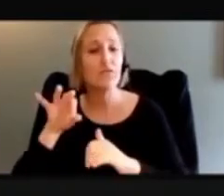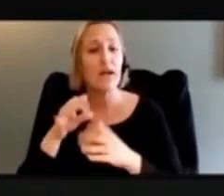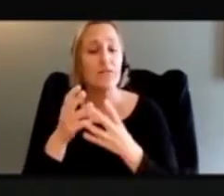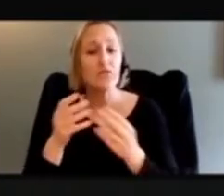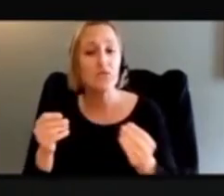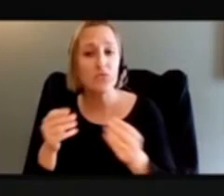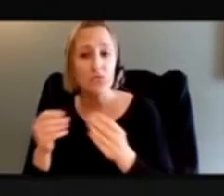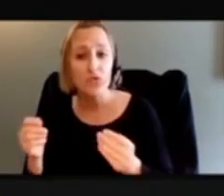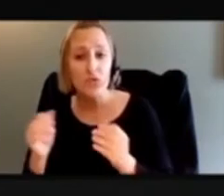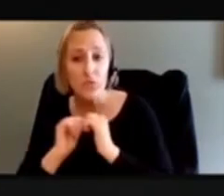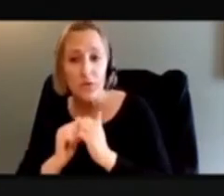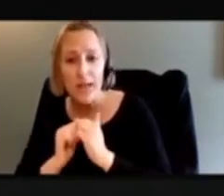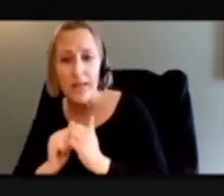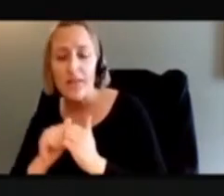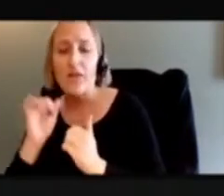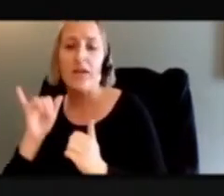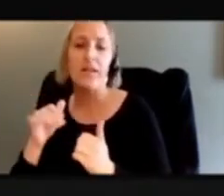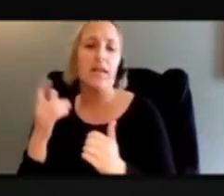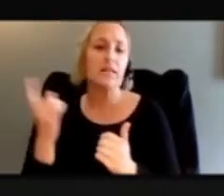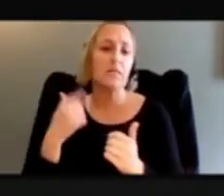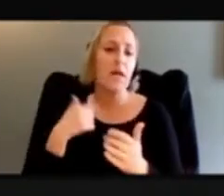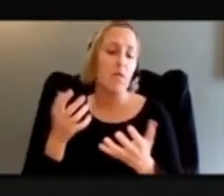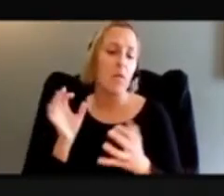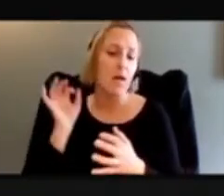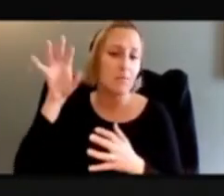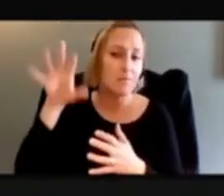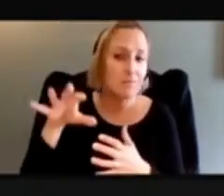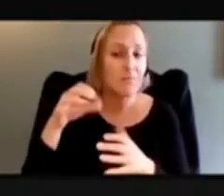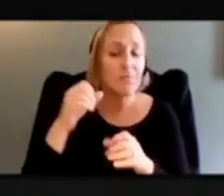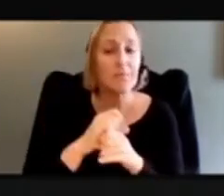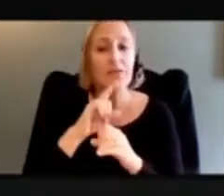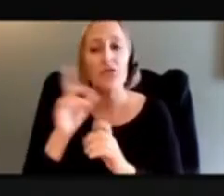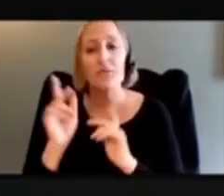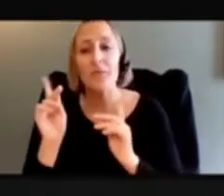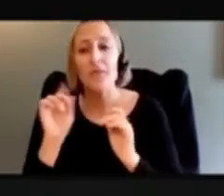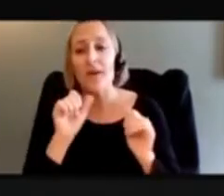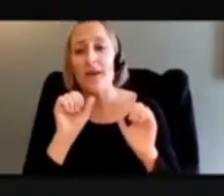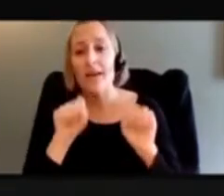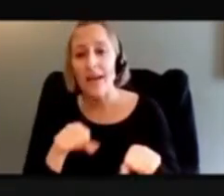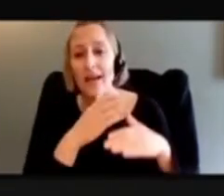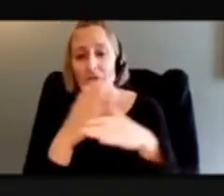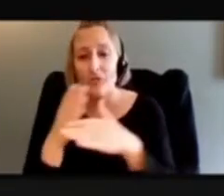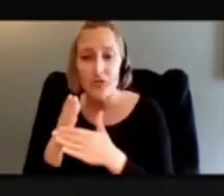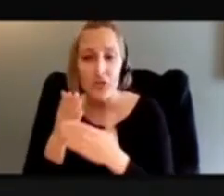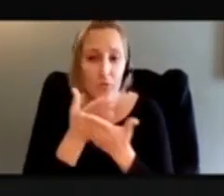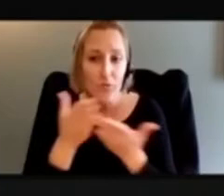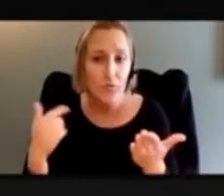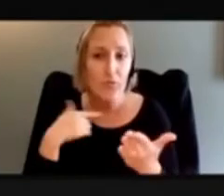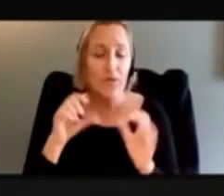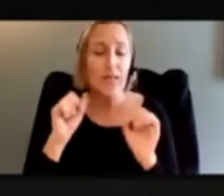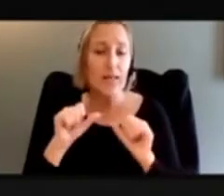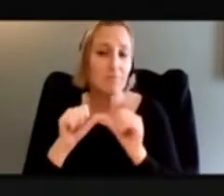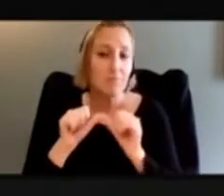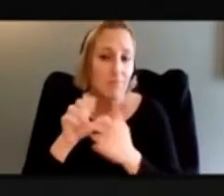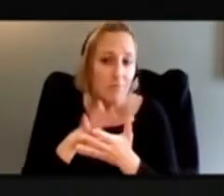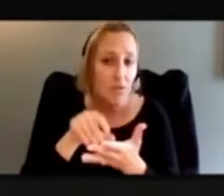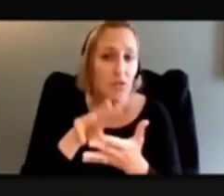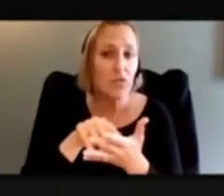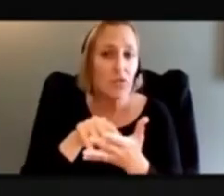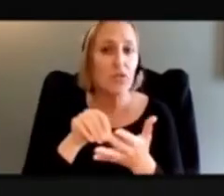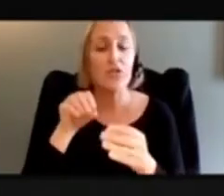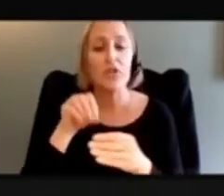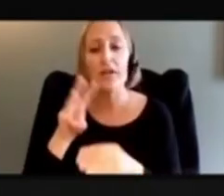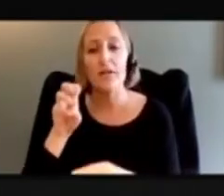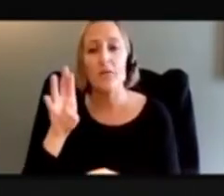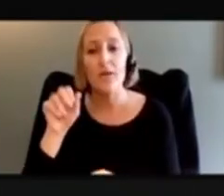kind of put that out there as a place where people can share resources. You can continue to learn in webinars on there if you want to be a